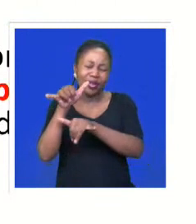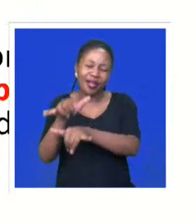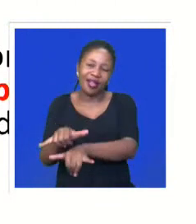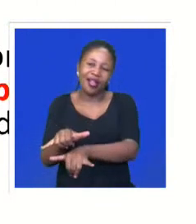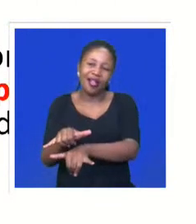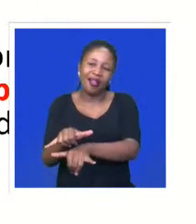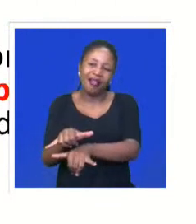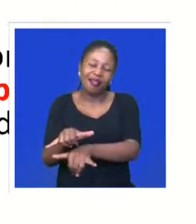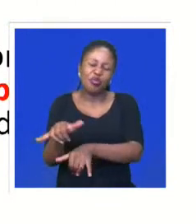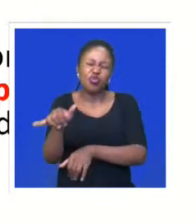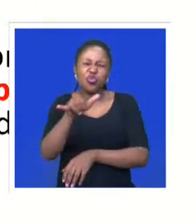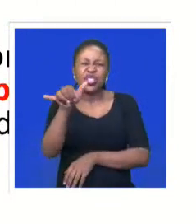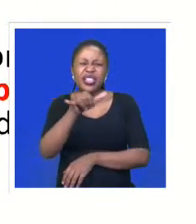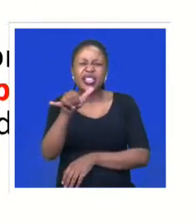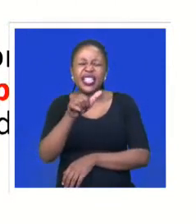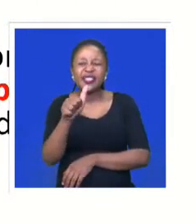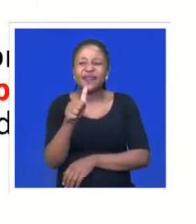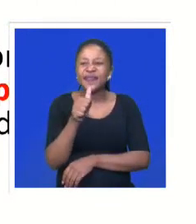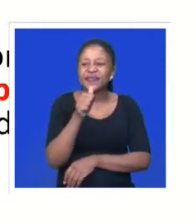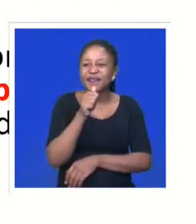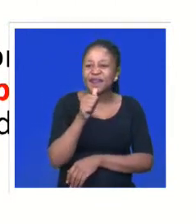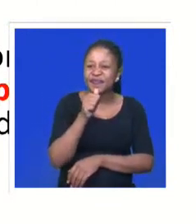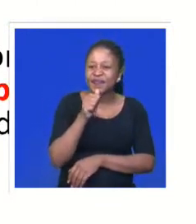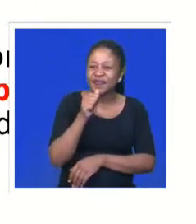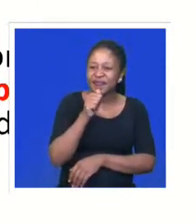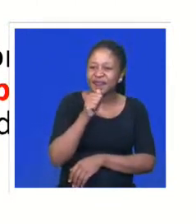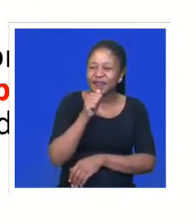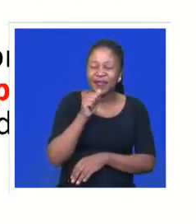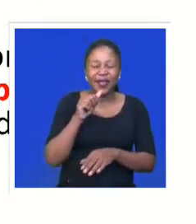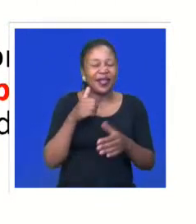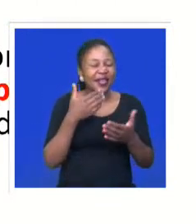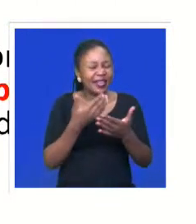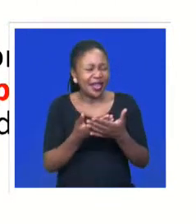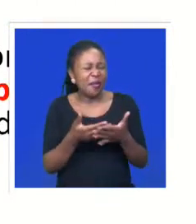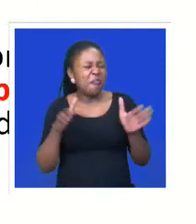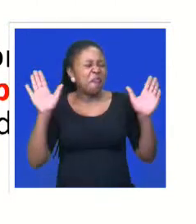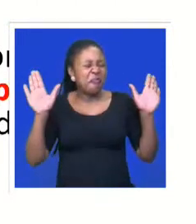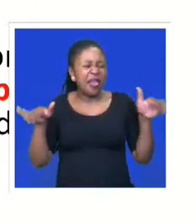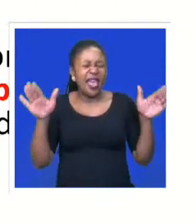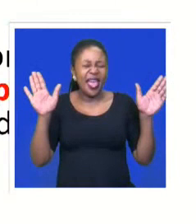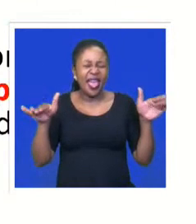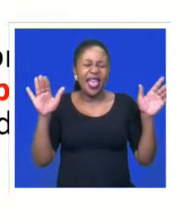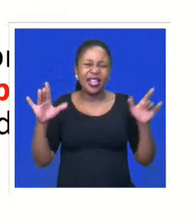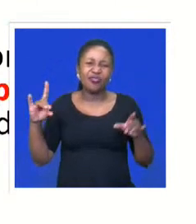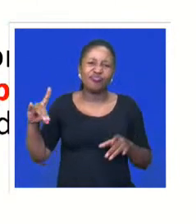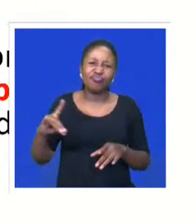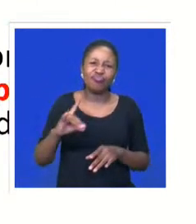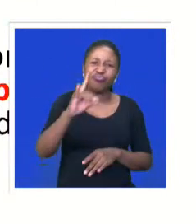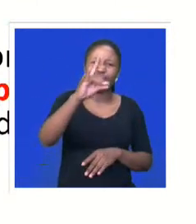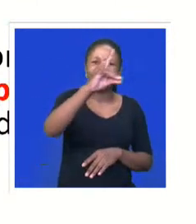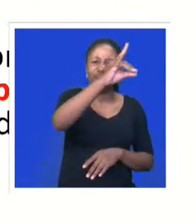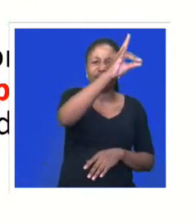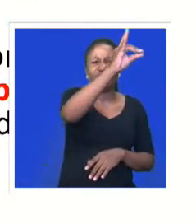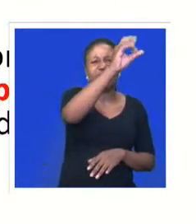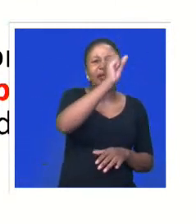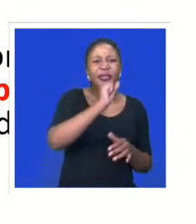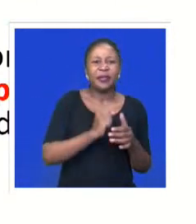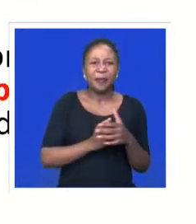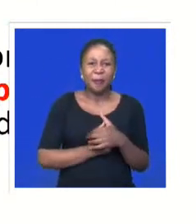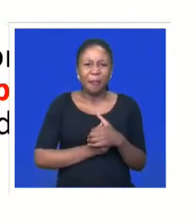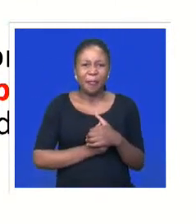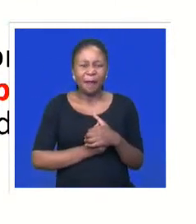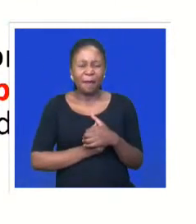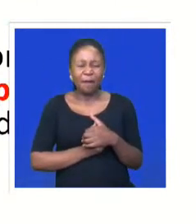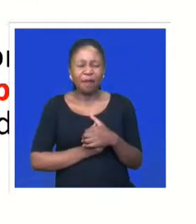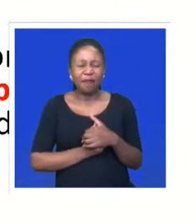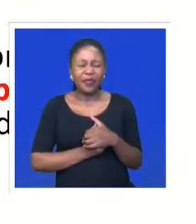fish. And let birds fly above the earth across the firmament. What